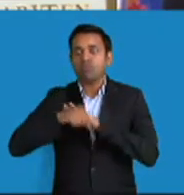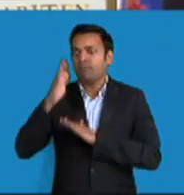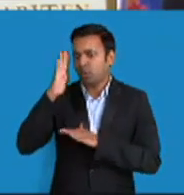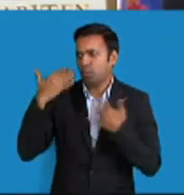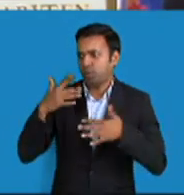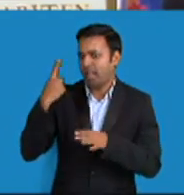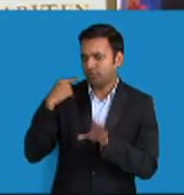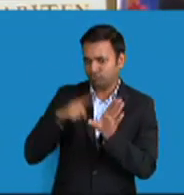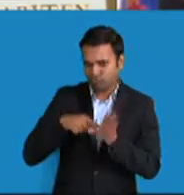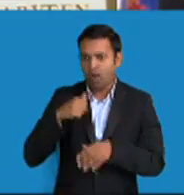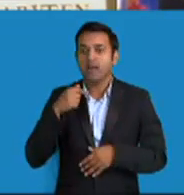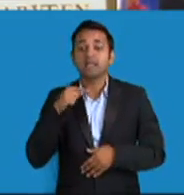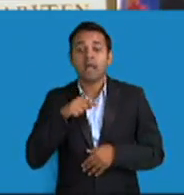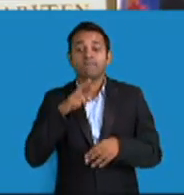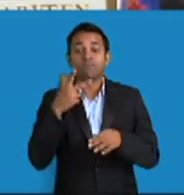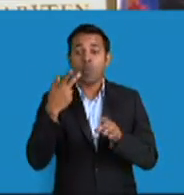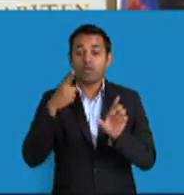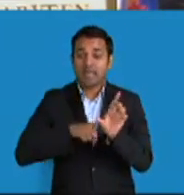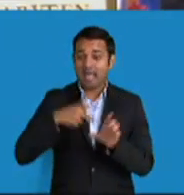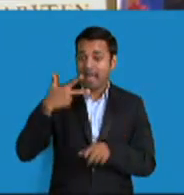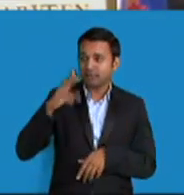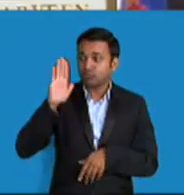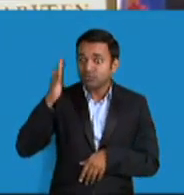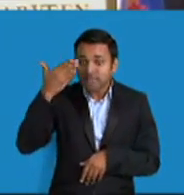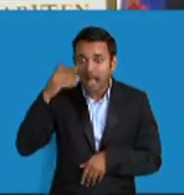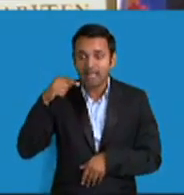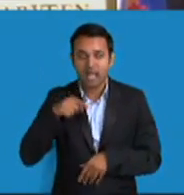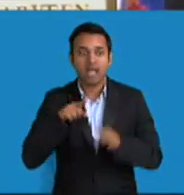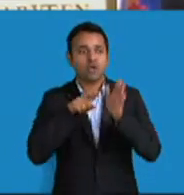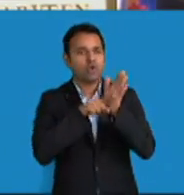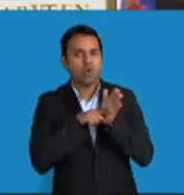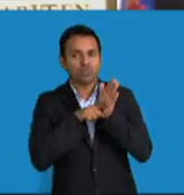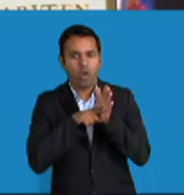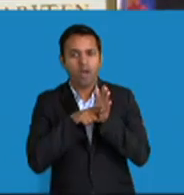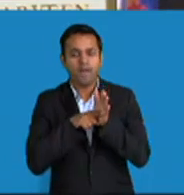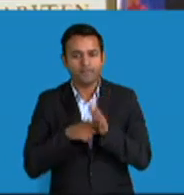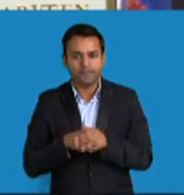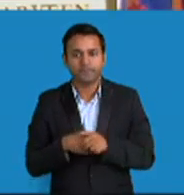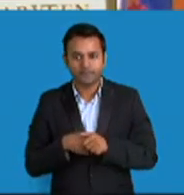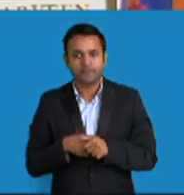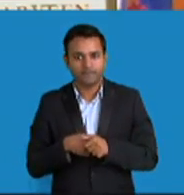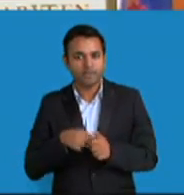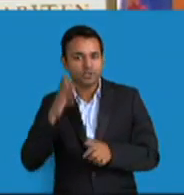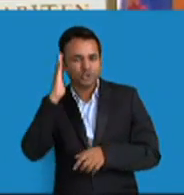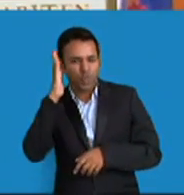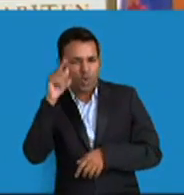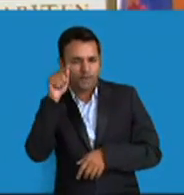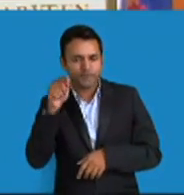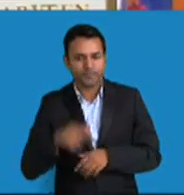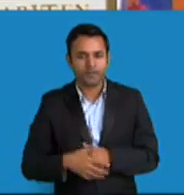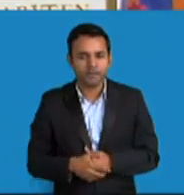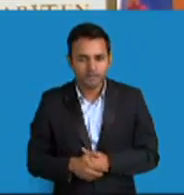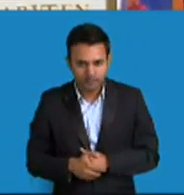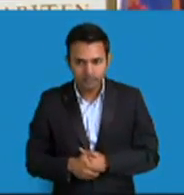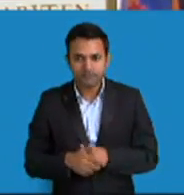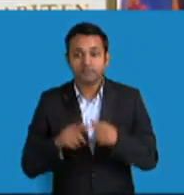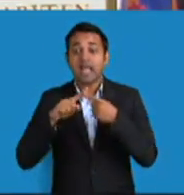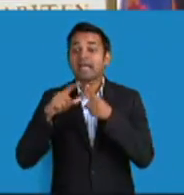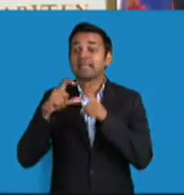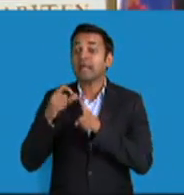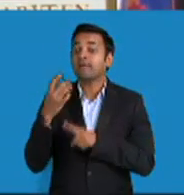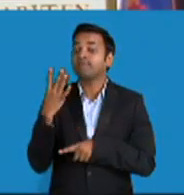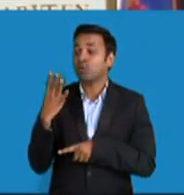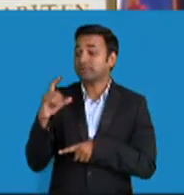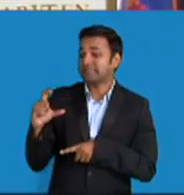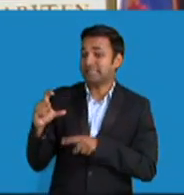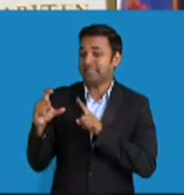8 results, Lotoka Zhonghua School, Madam Speaker. Madam Speaker, for ED4C category, out of